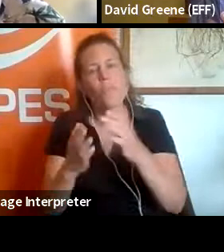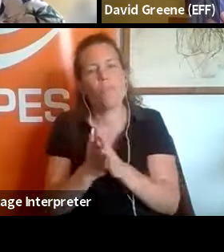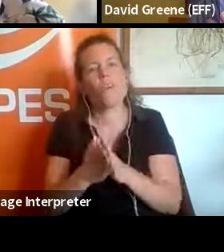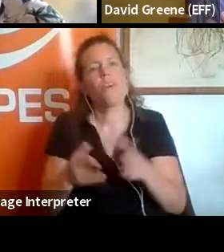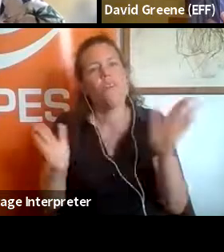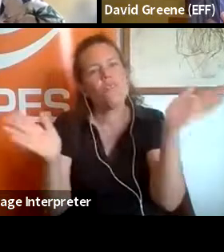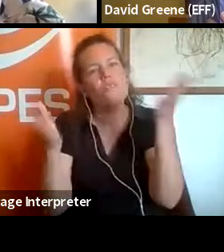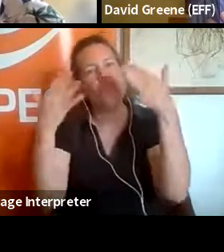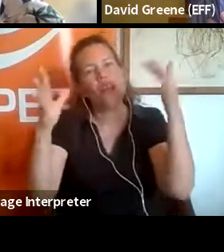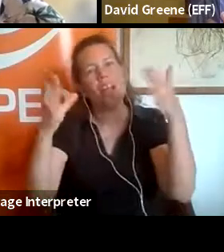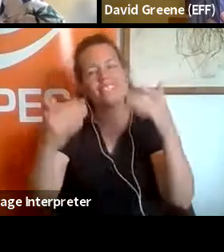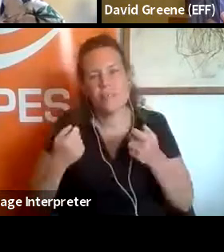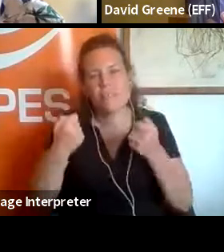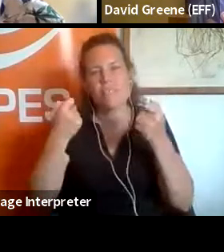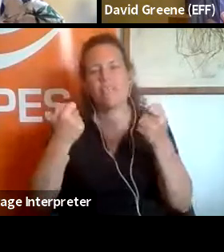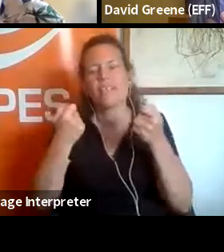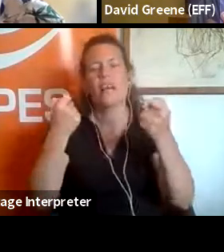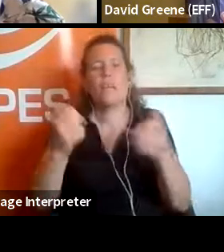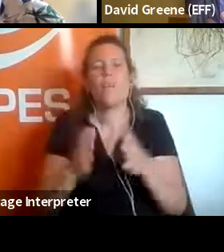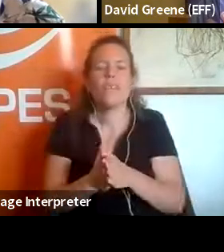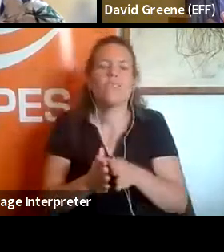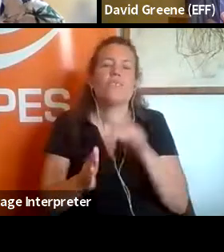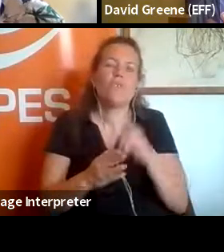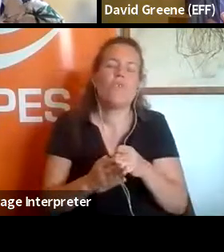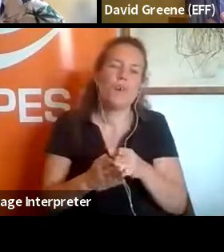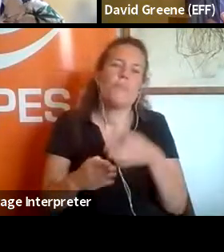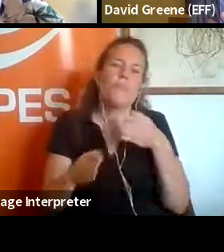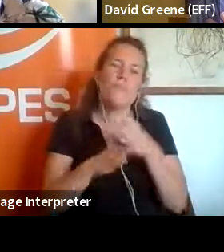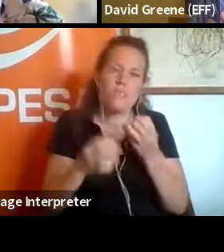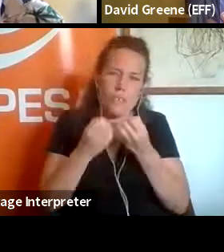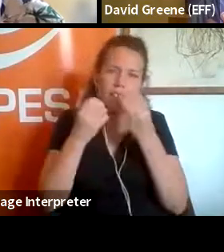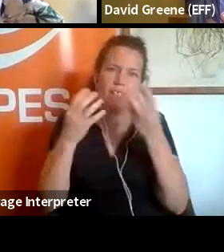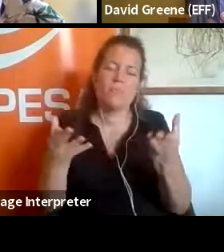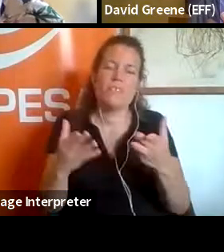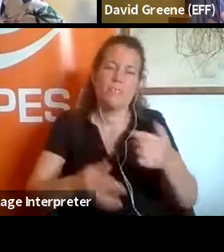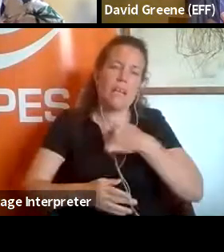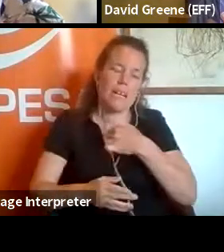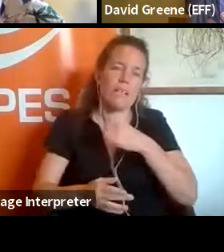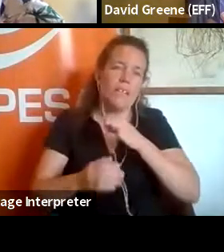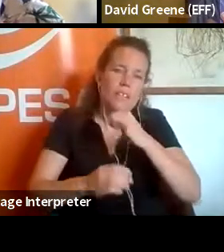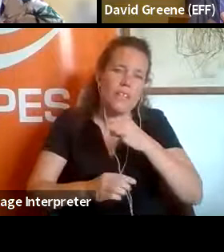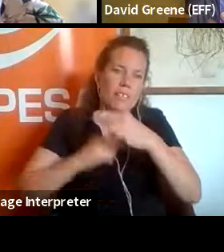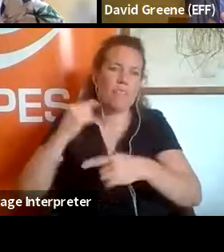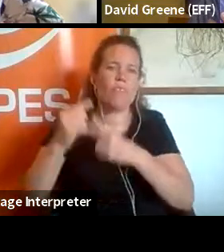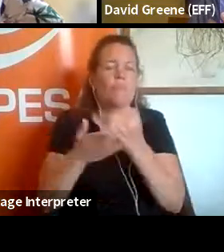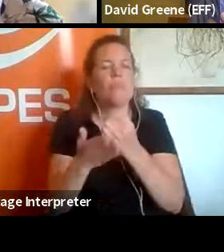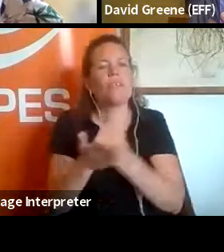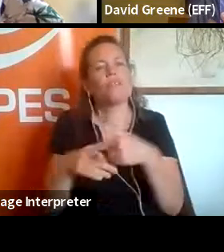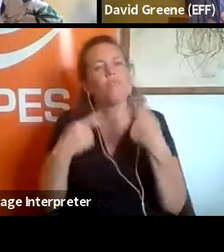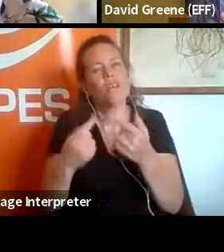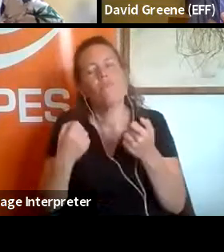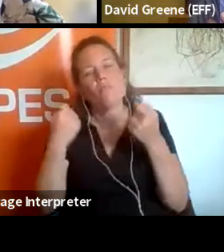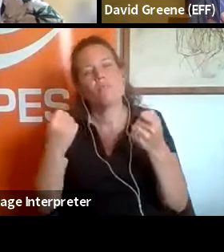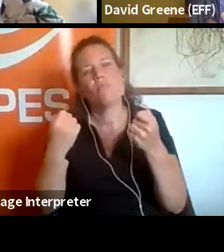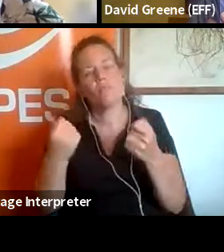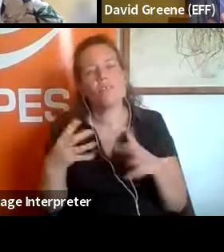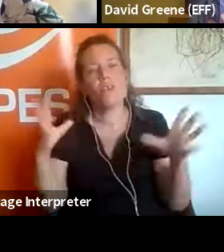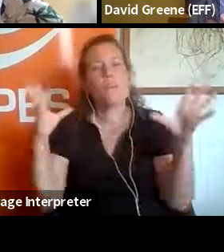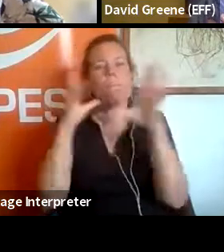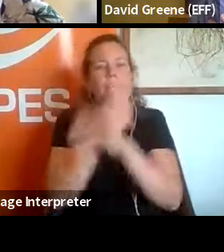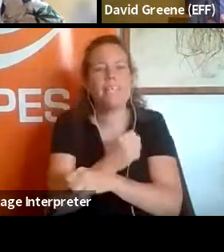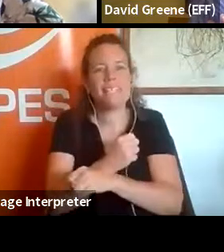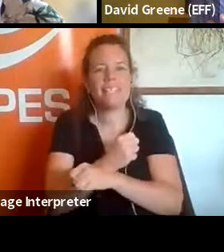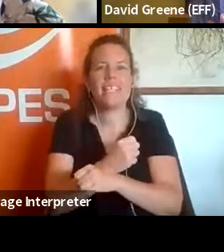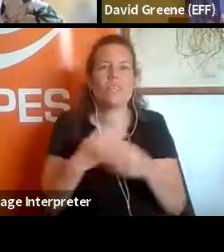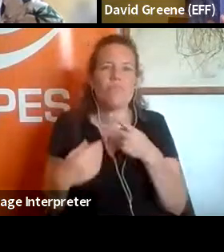freedom of expression. The reason why I got involved in this project is because we are running a campaign called Missing Voices, which is very much